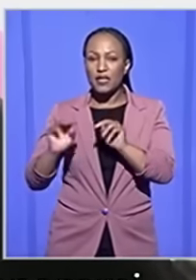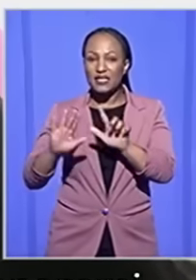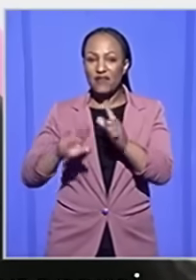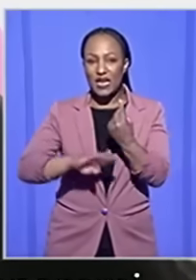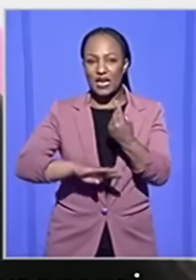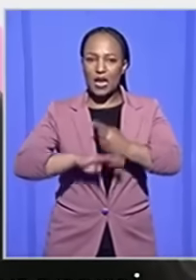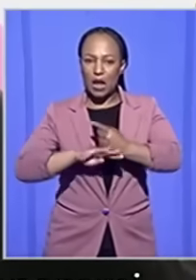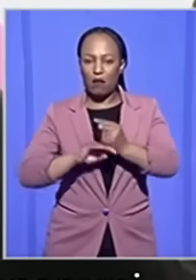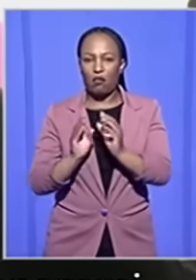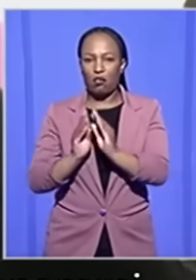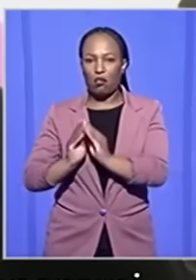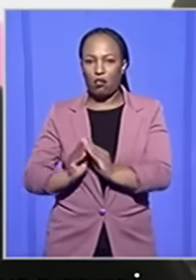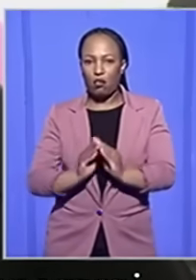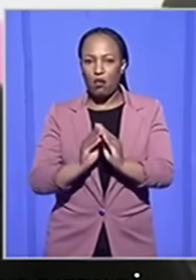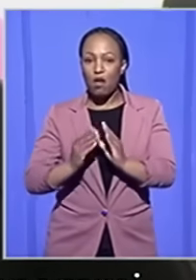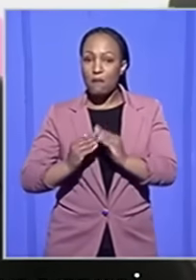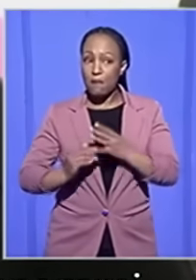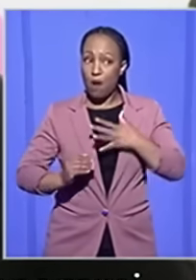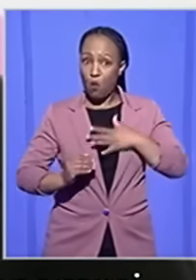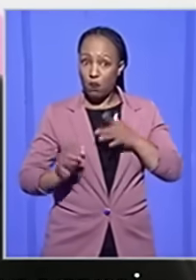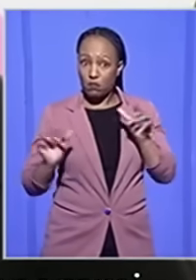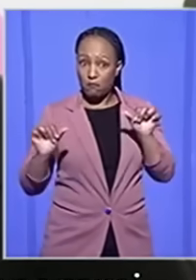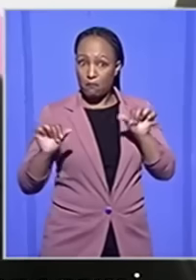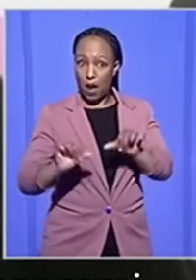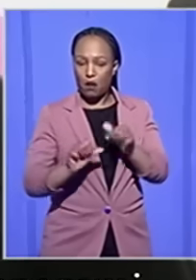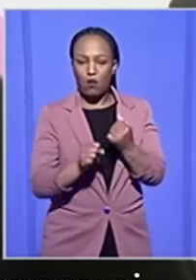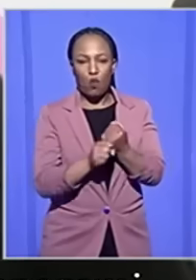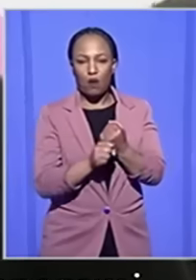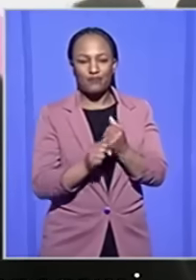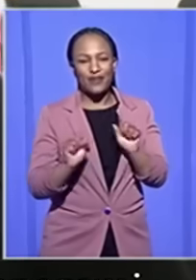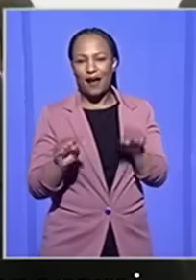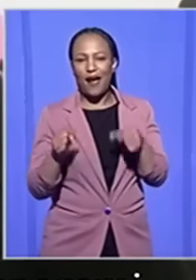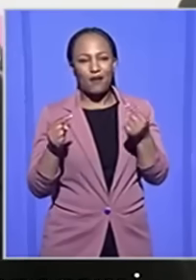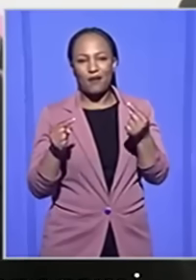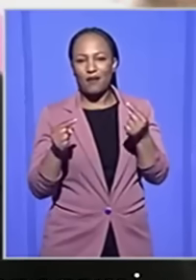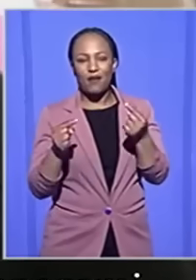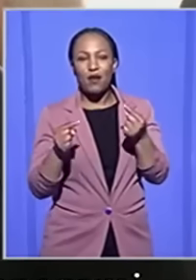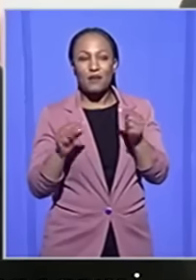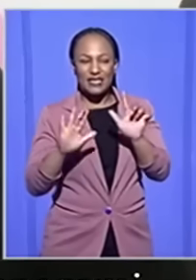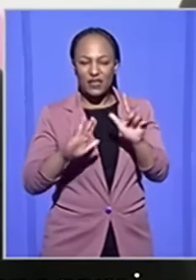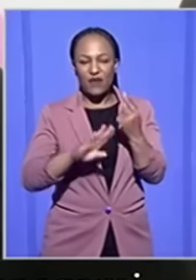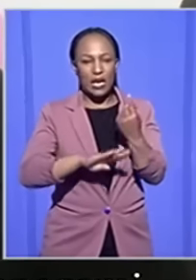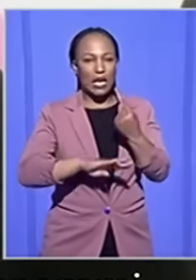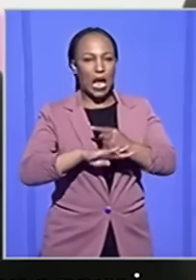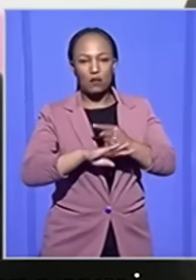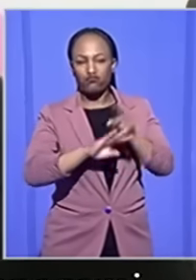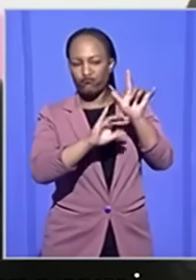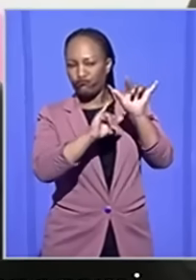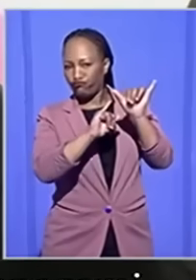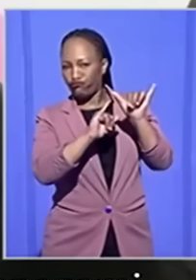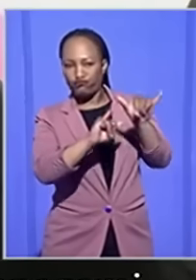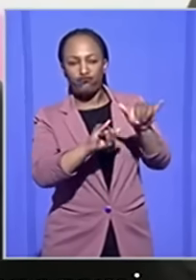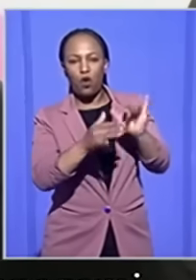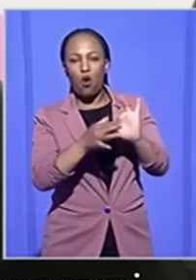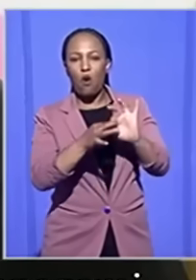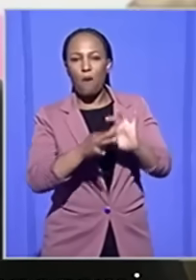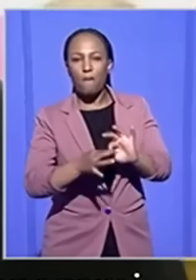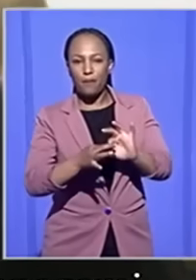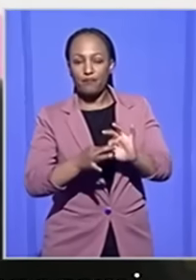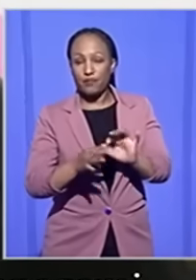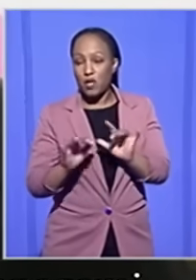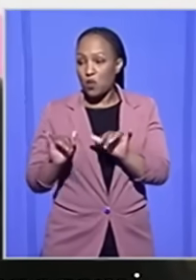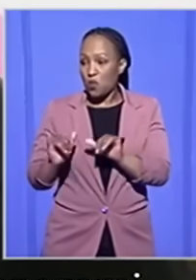our members want to return to work today, they can't because they are locked out. They are locked out for 7 days, and that lockout is on condition that